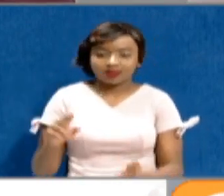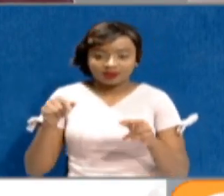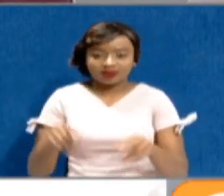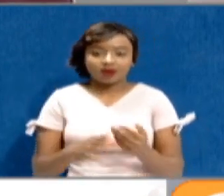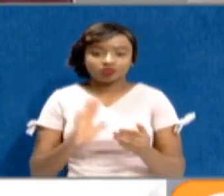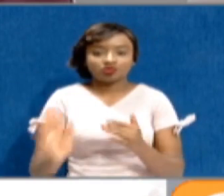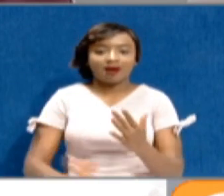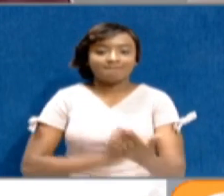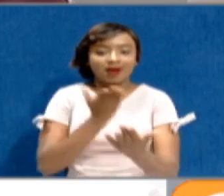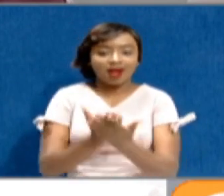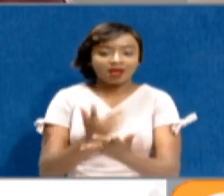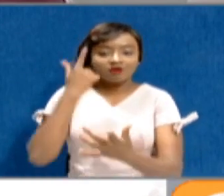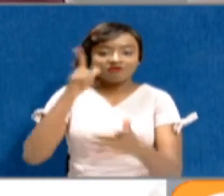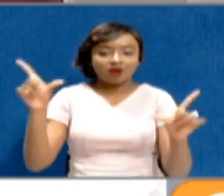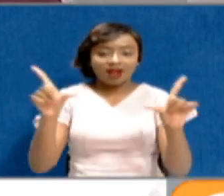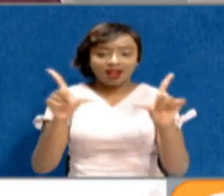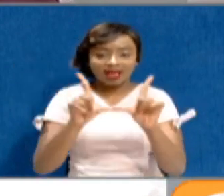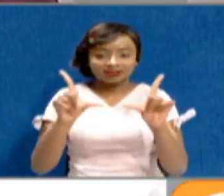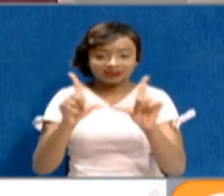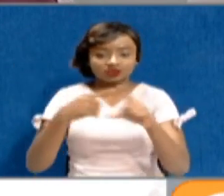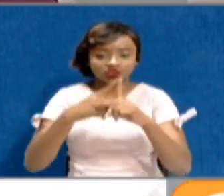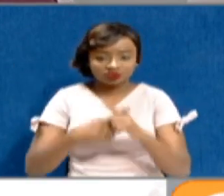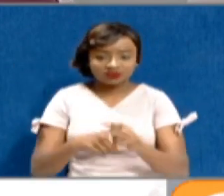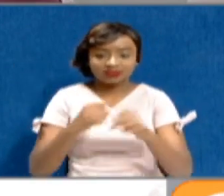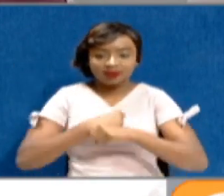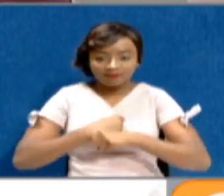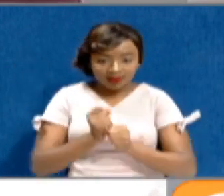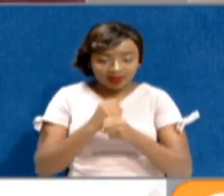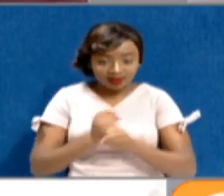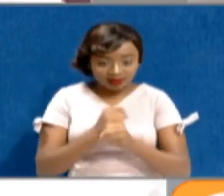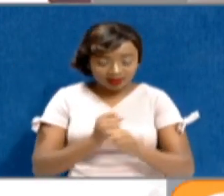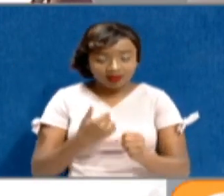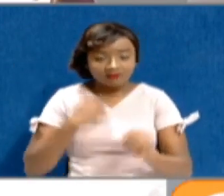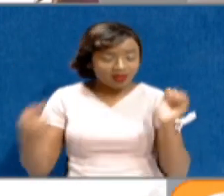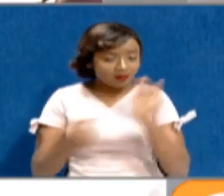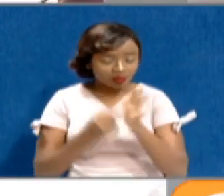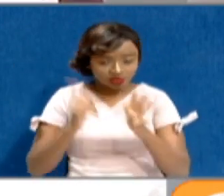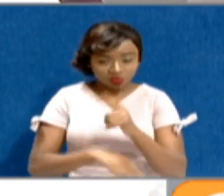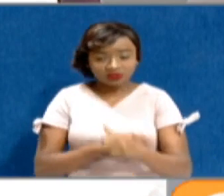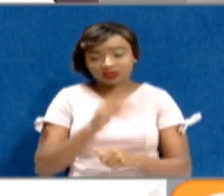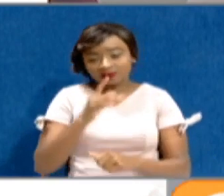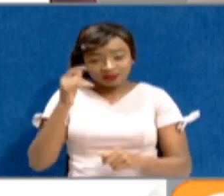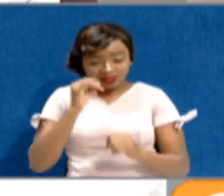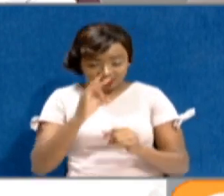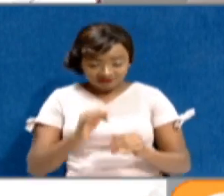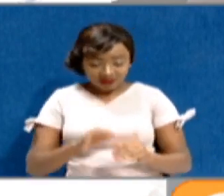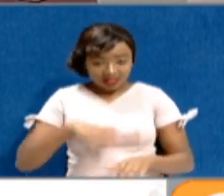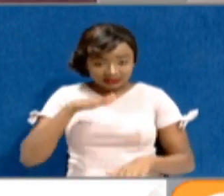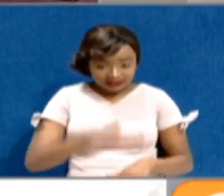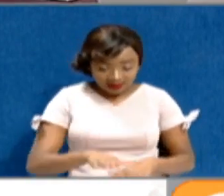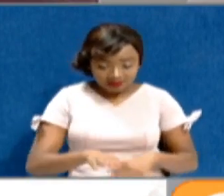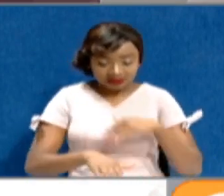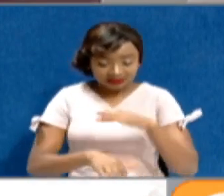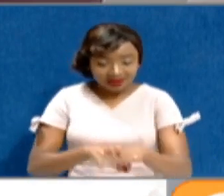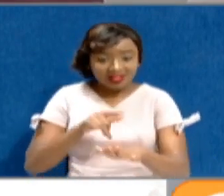apply for a license to begin manufacturing. Now, it's important for me to state that at every stage, if it doesn't work, you